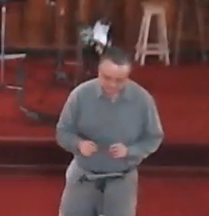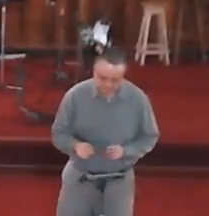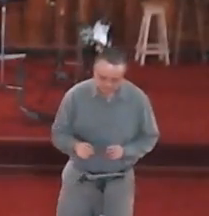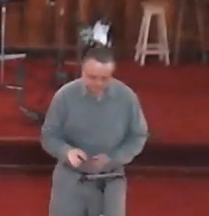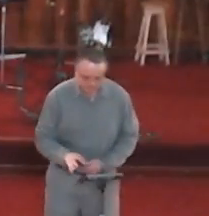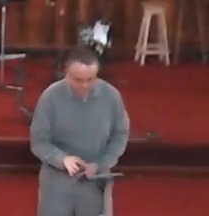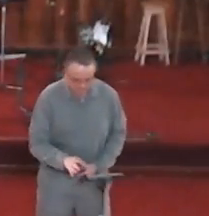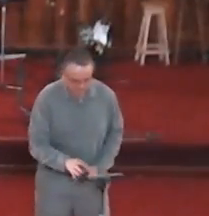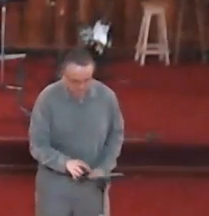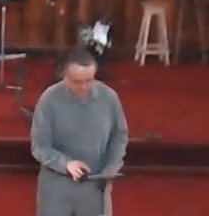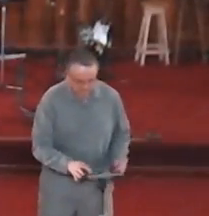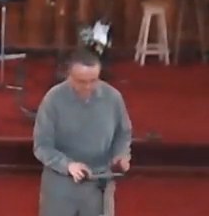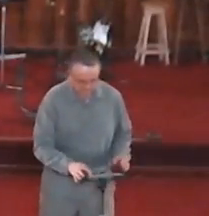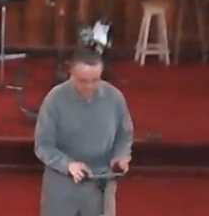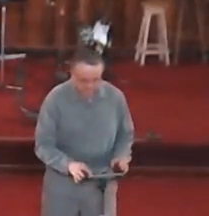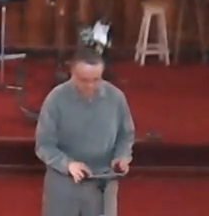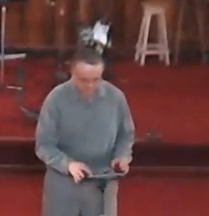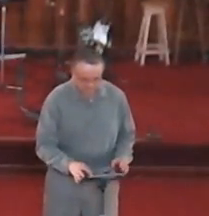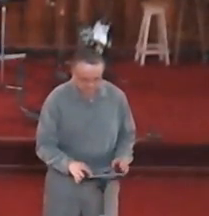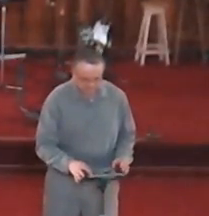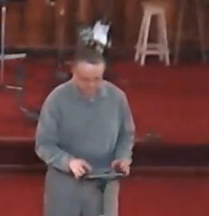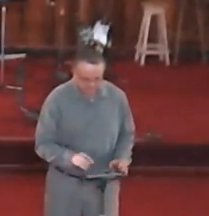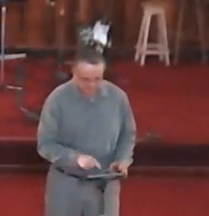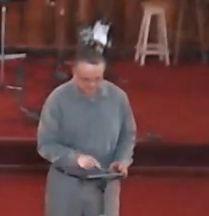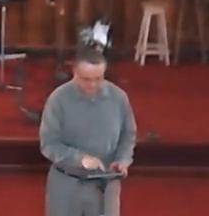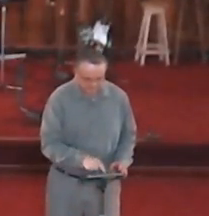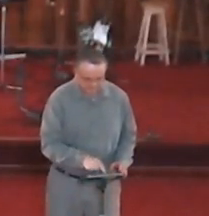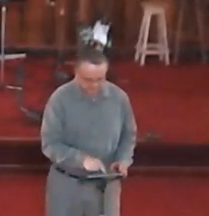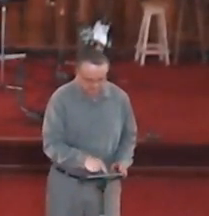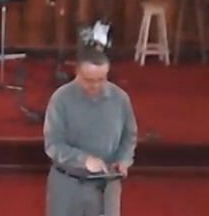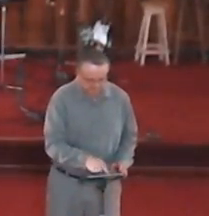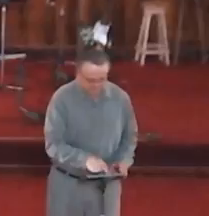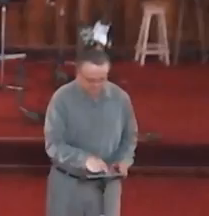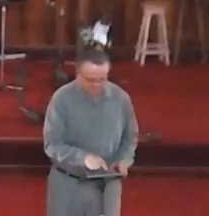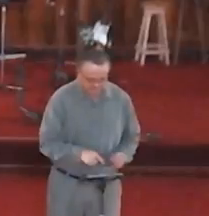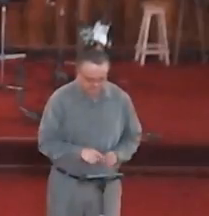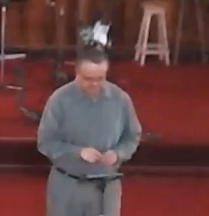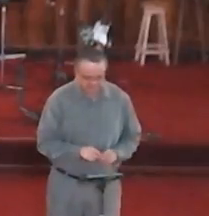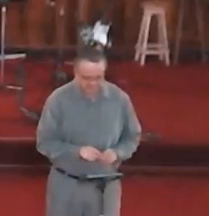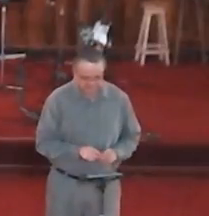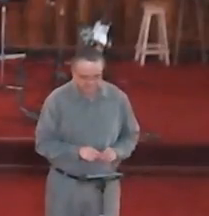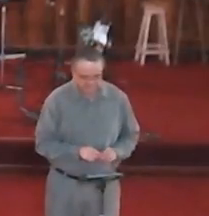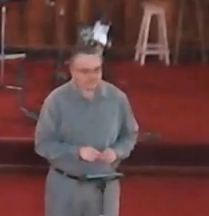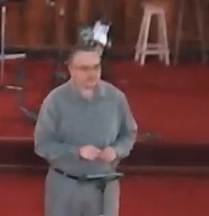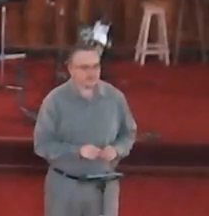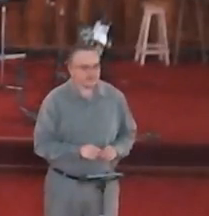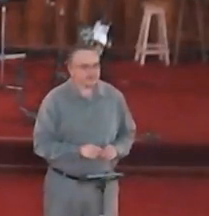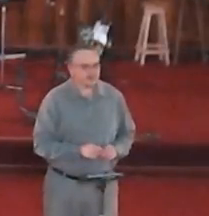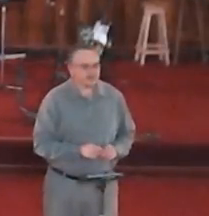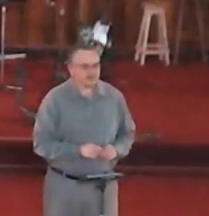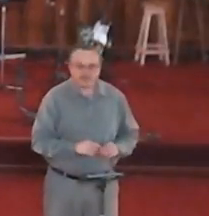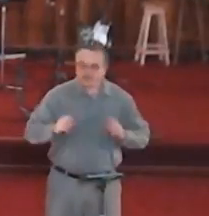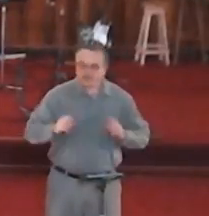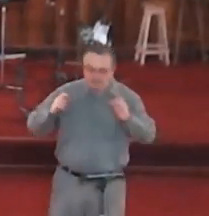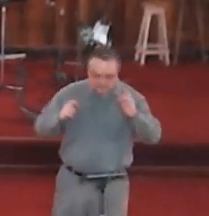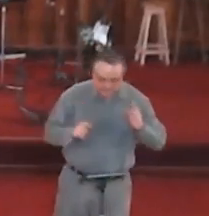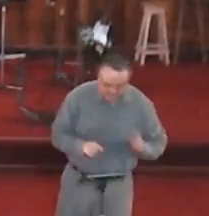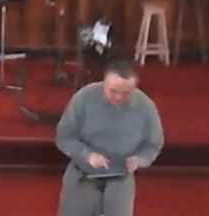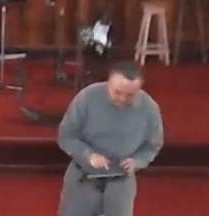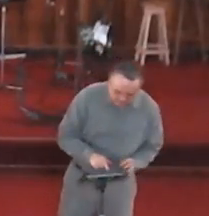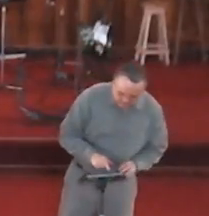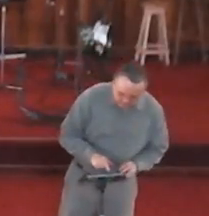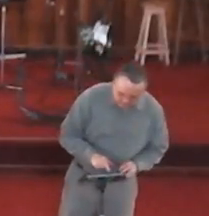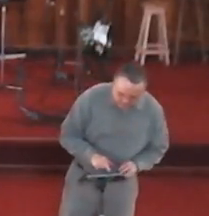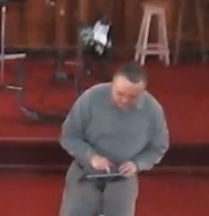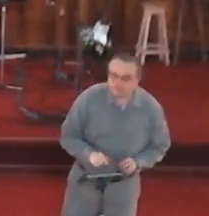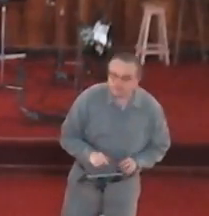had seen the Lord, and that the Lord had spoken to him, and how in Damascus he had preached fearlessly in the name of Jesus. La